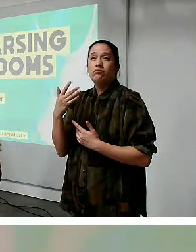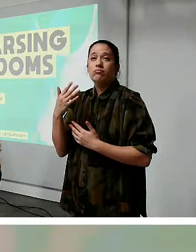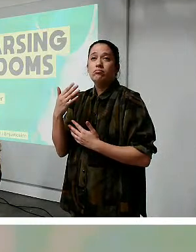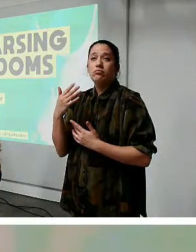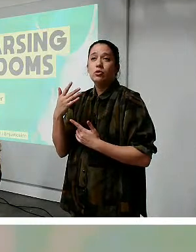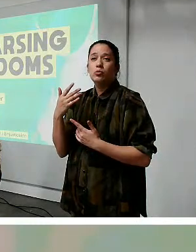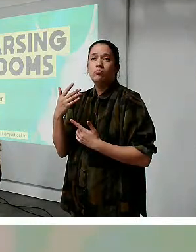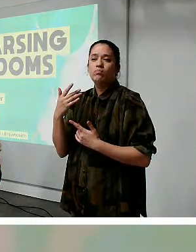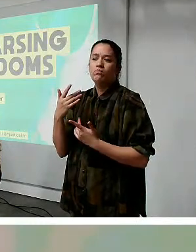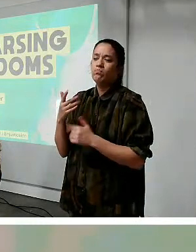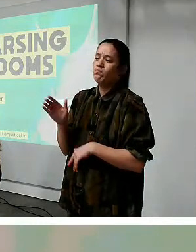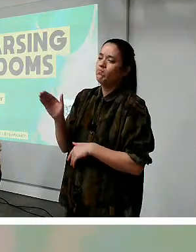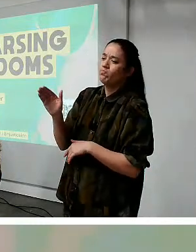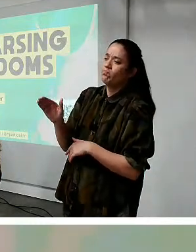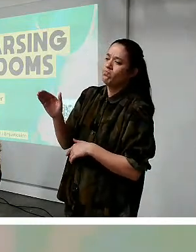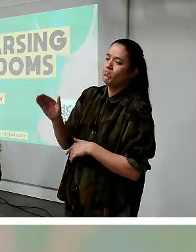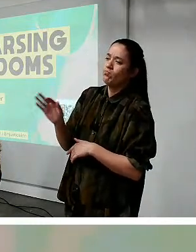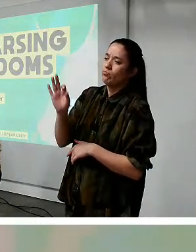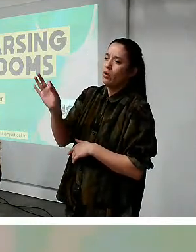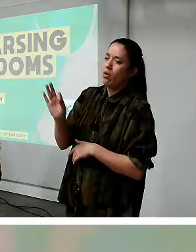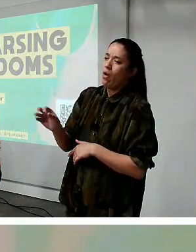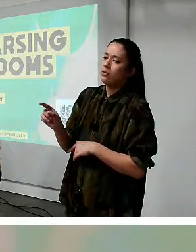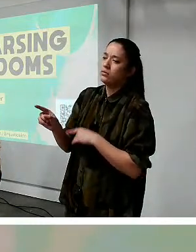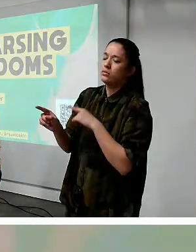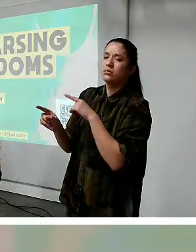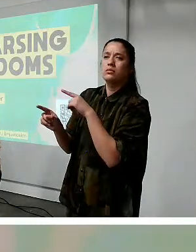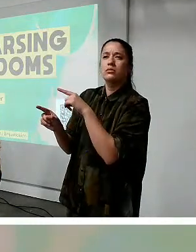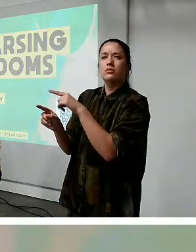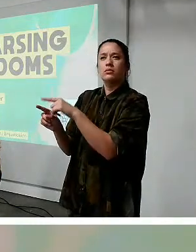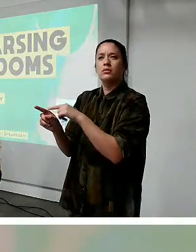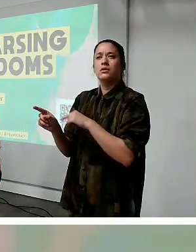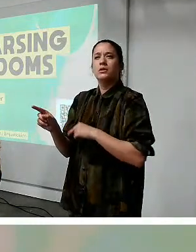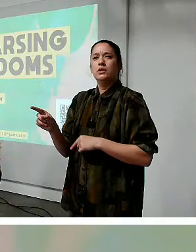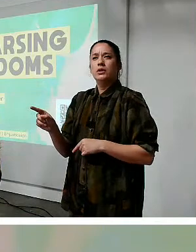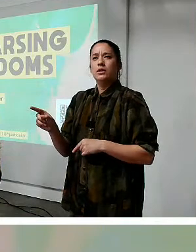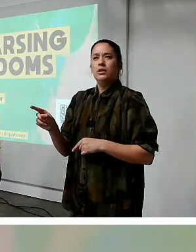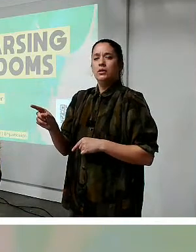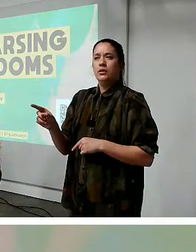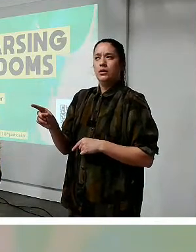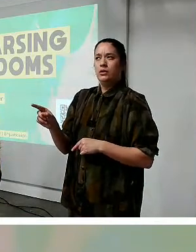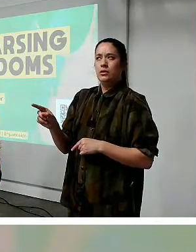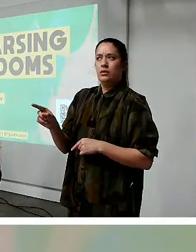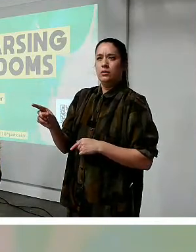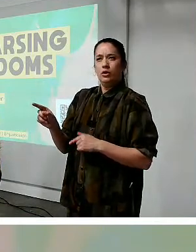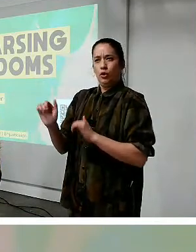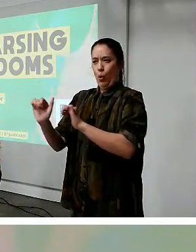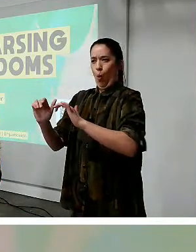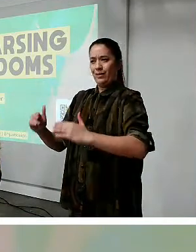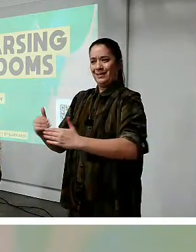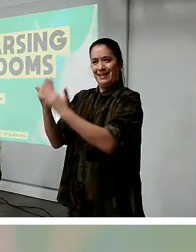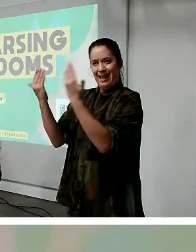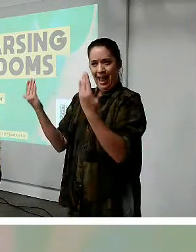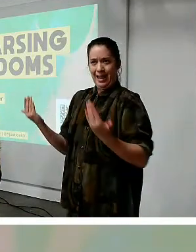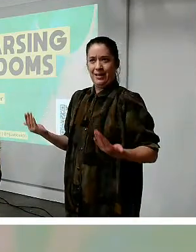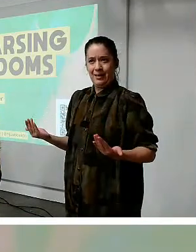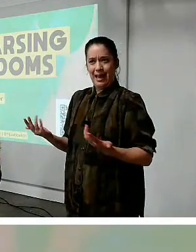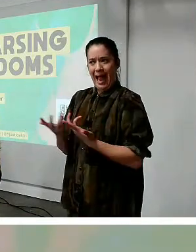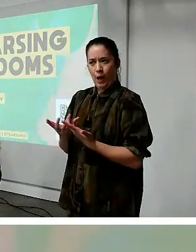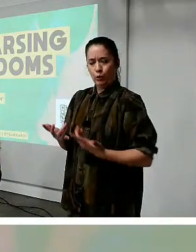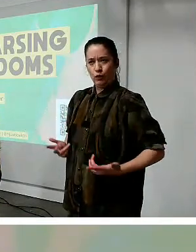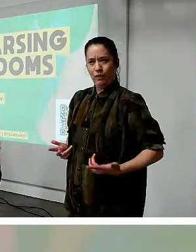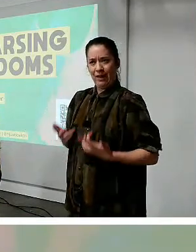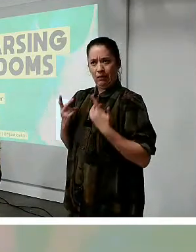what they were doing in their days that made them feel differently than they usually felt. So I was trying not